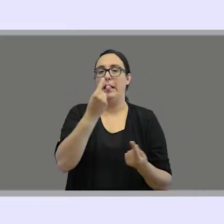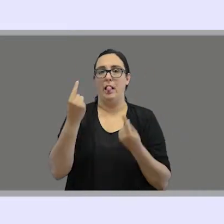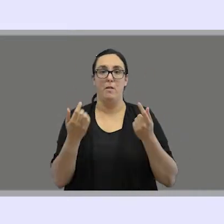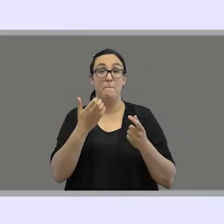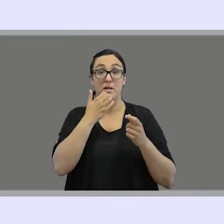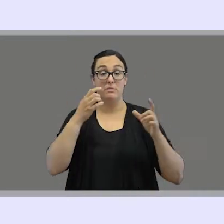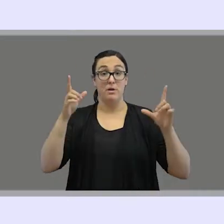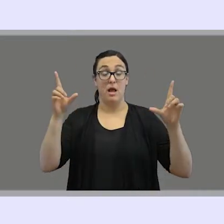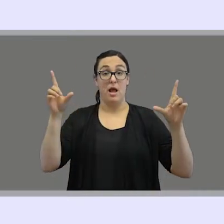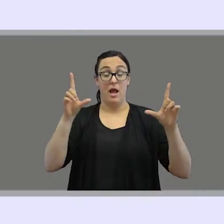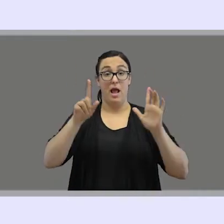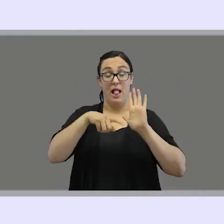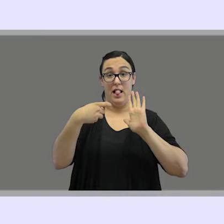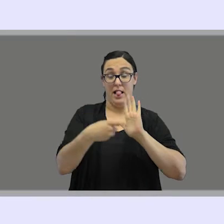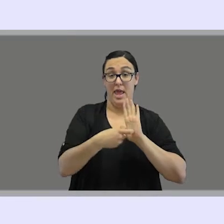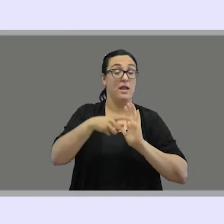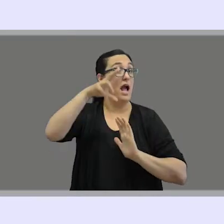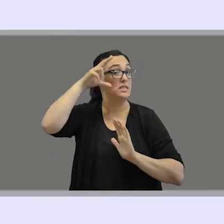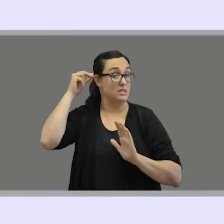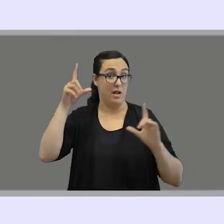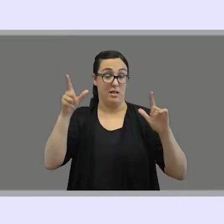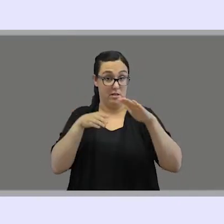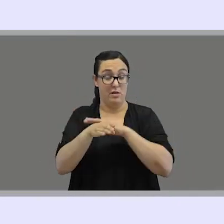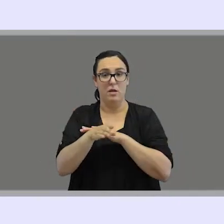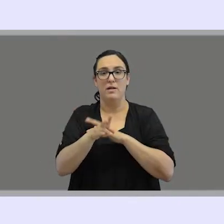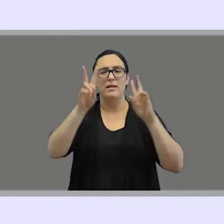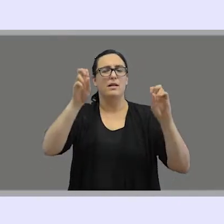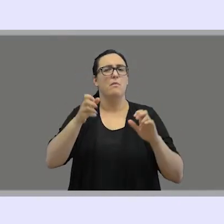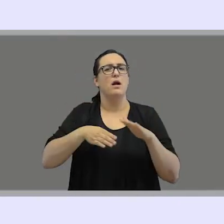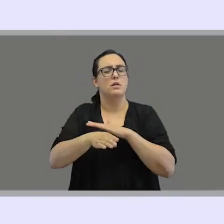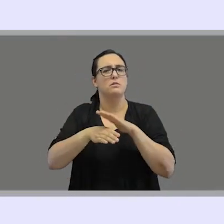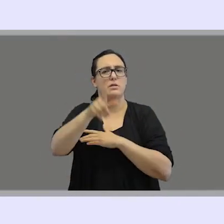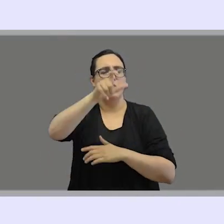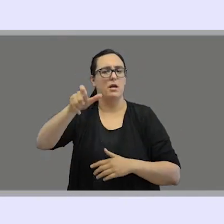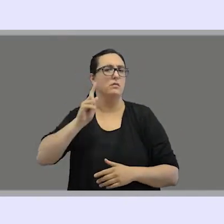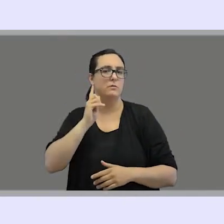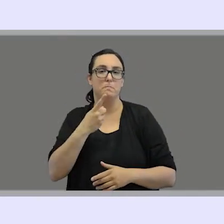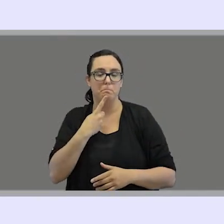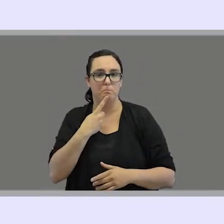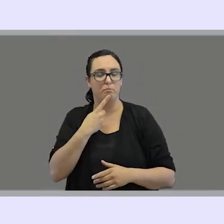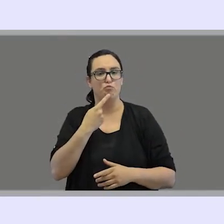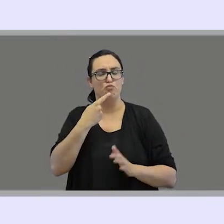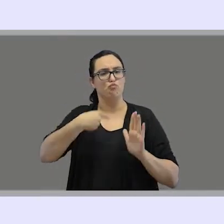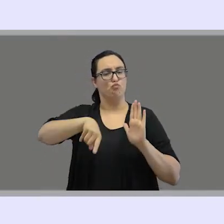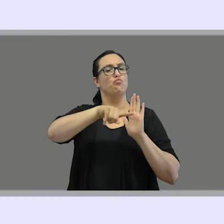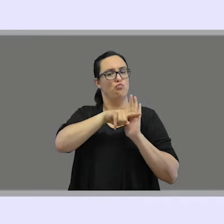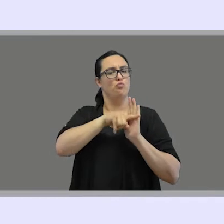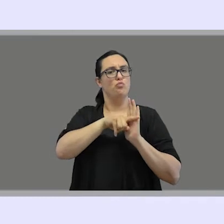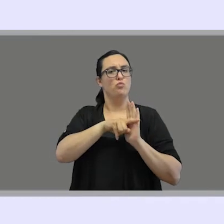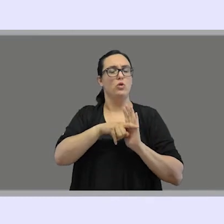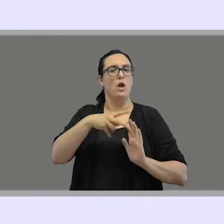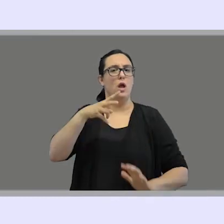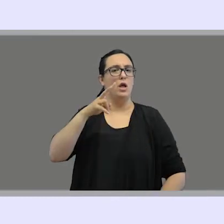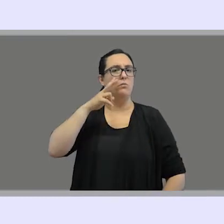broadcasting law in Spain for accessibility for deaf people recognize the right to have the 75% of the